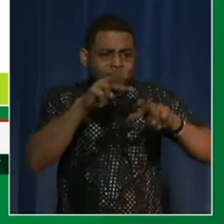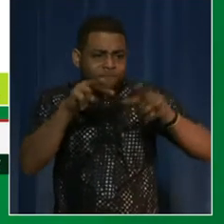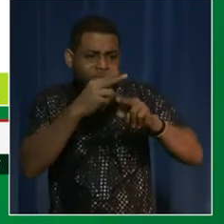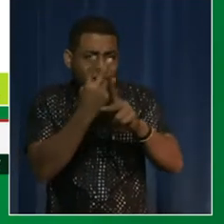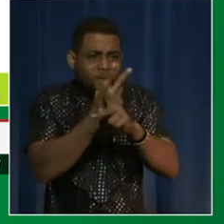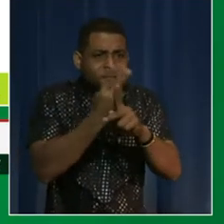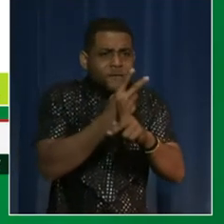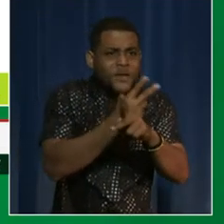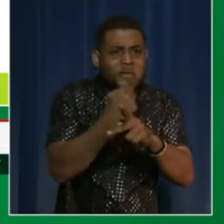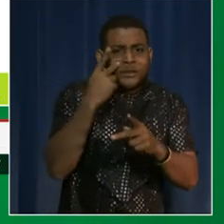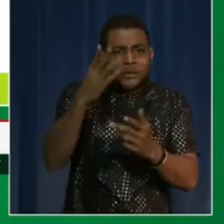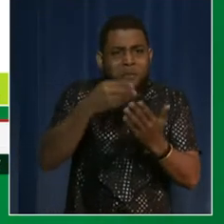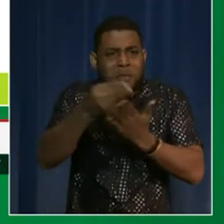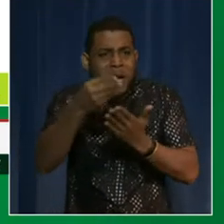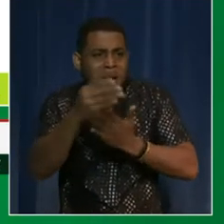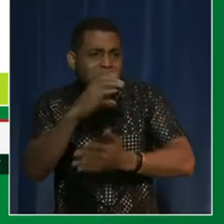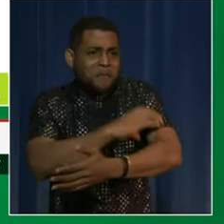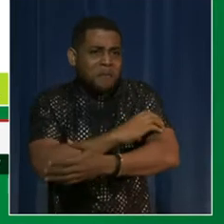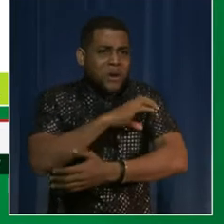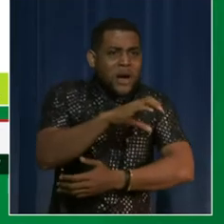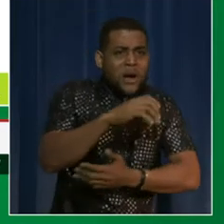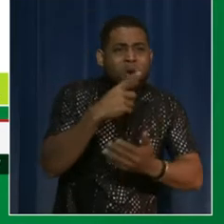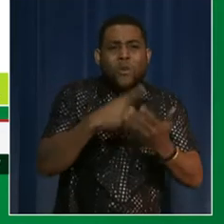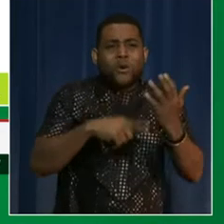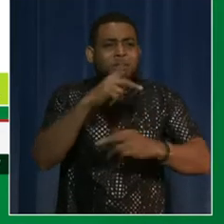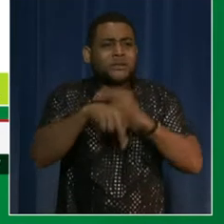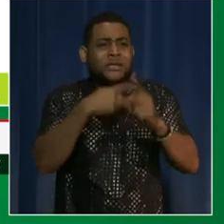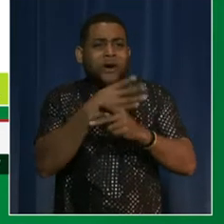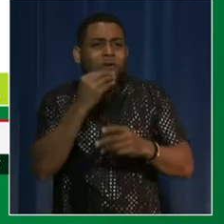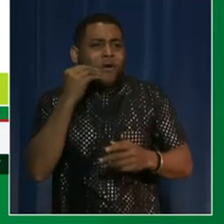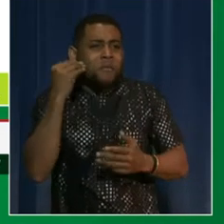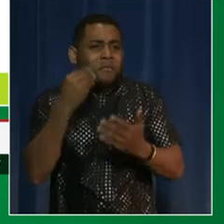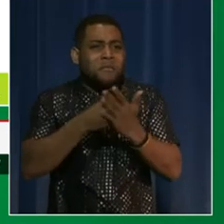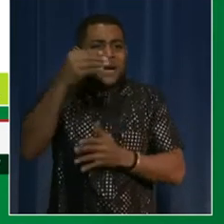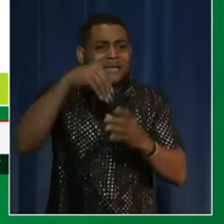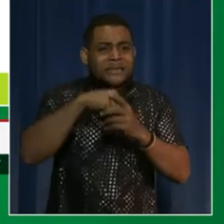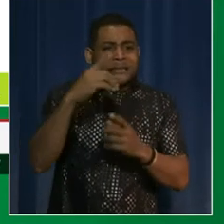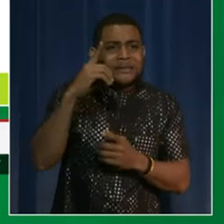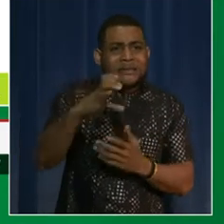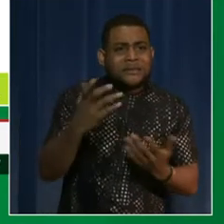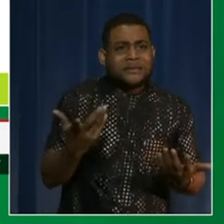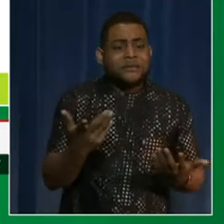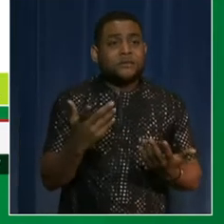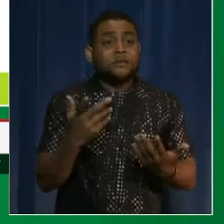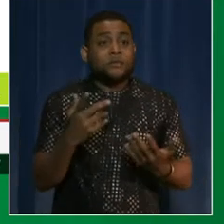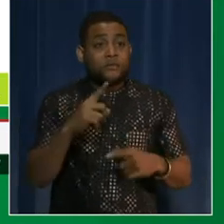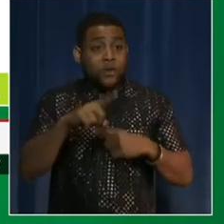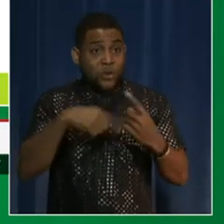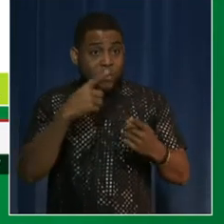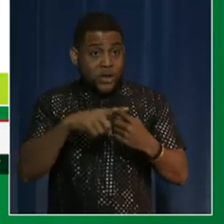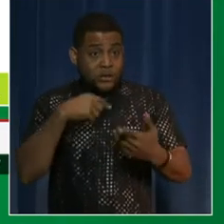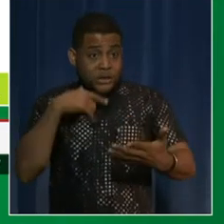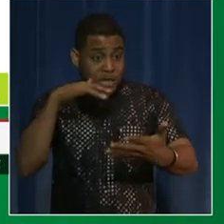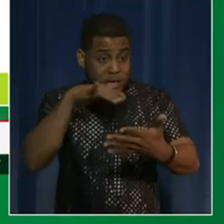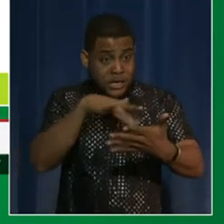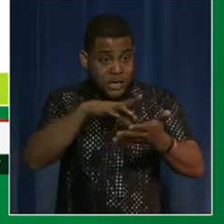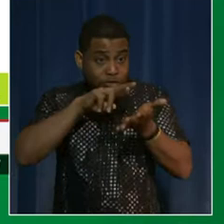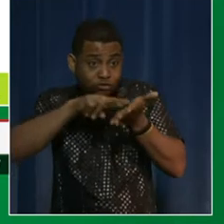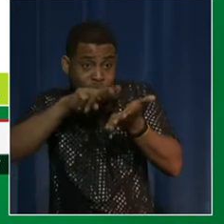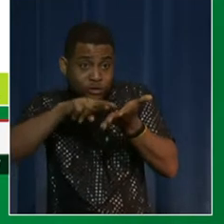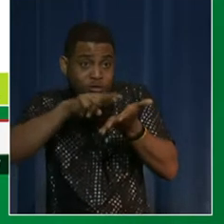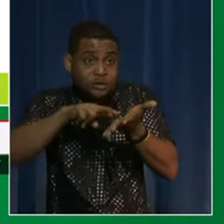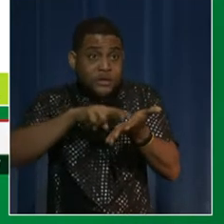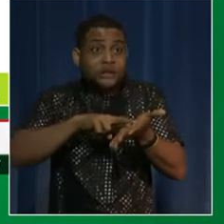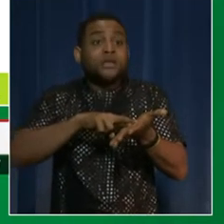kind of home they could buy in the District of Columbia. And in that research, the Urban Institute found that white homeowners, or